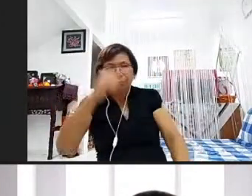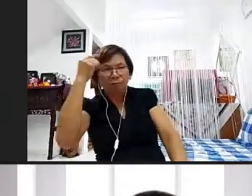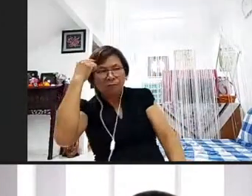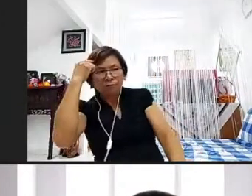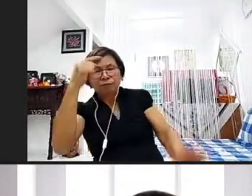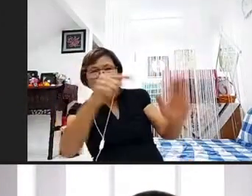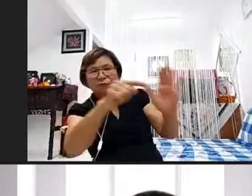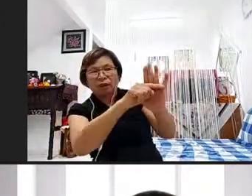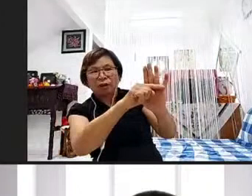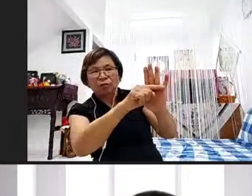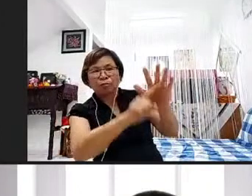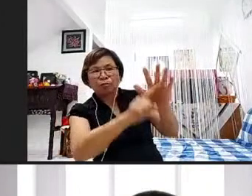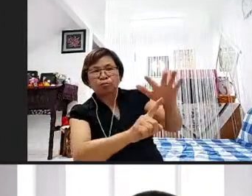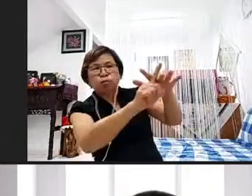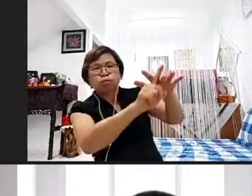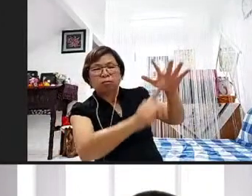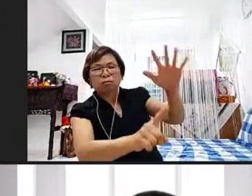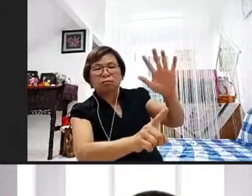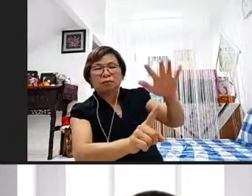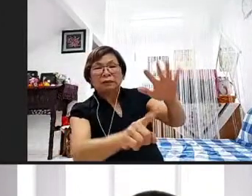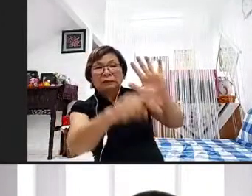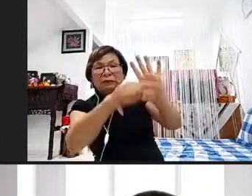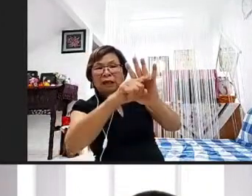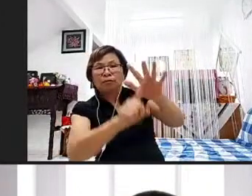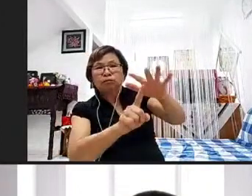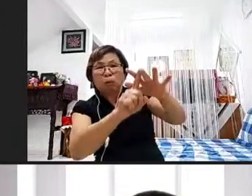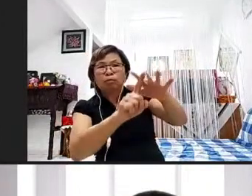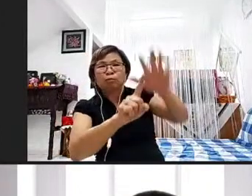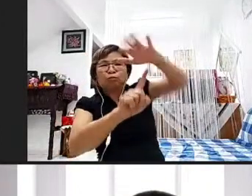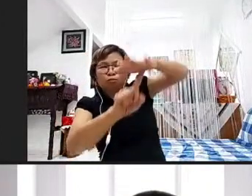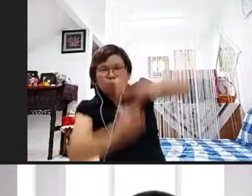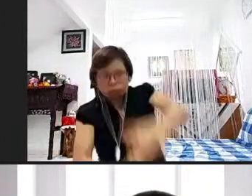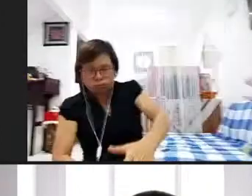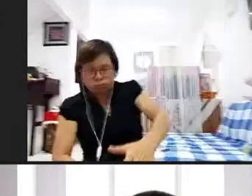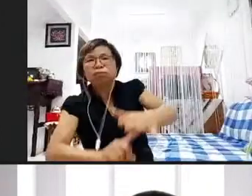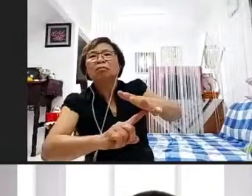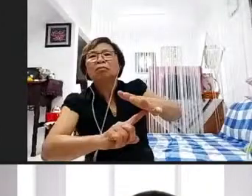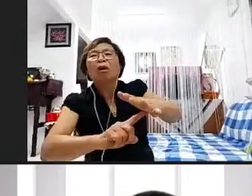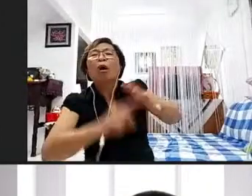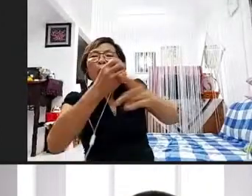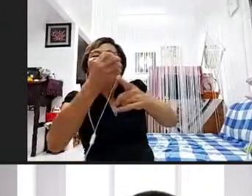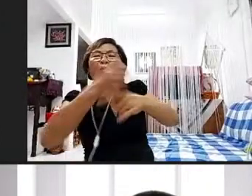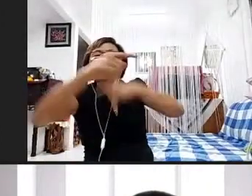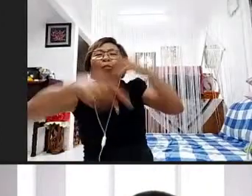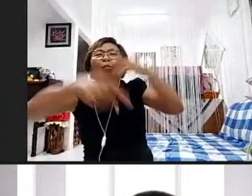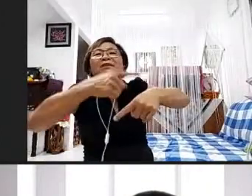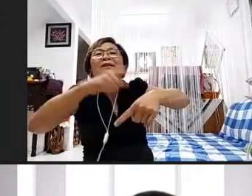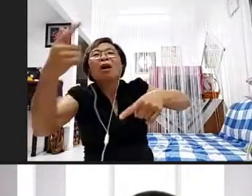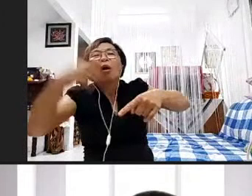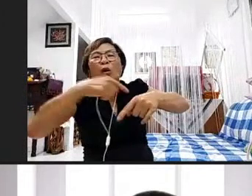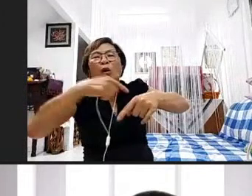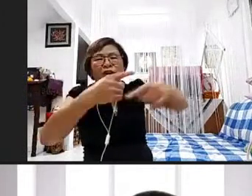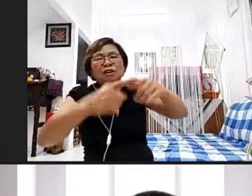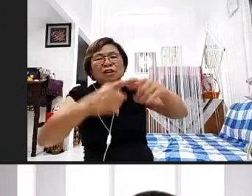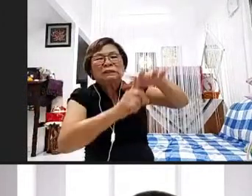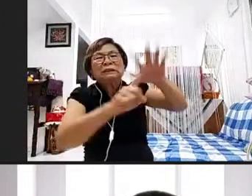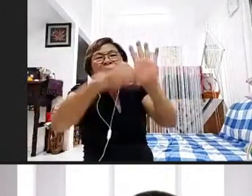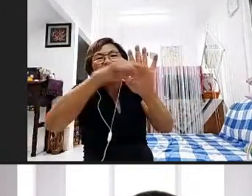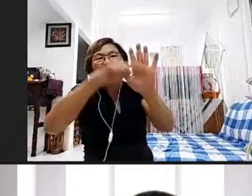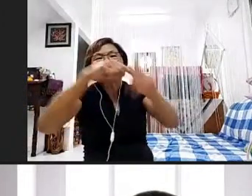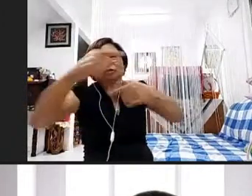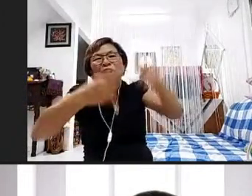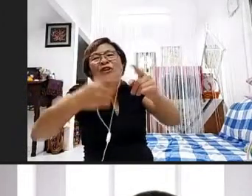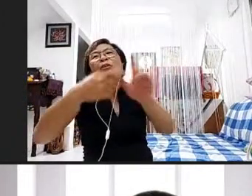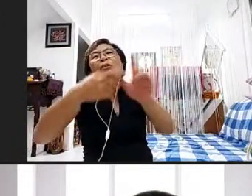arising, you stop it or you replace it with any opposite positive thoughts. And